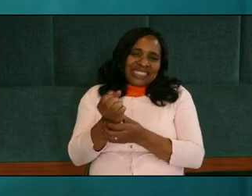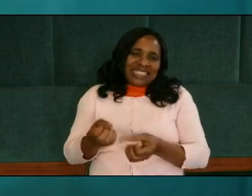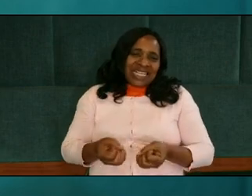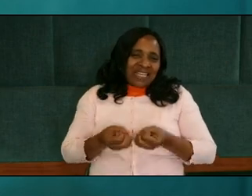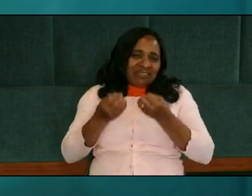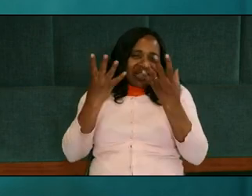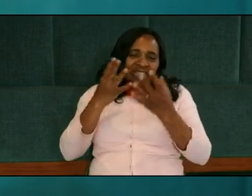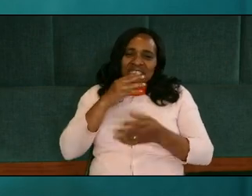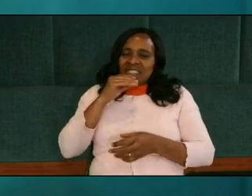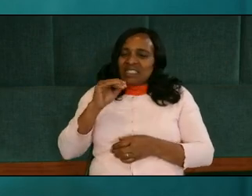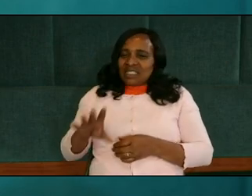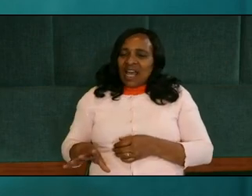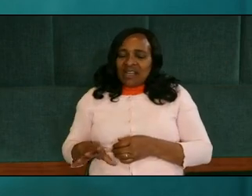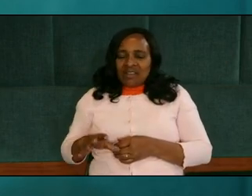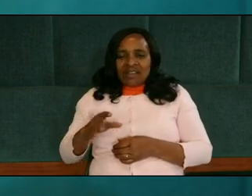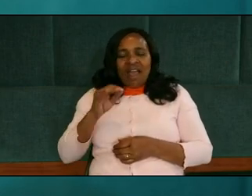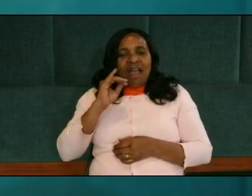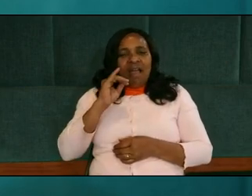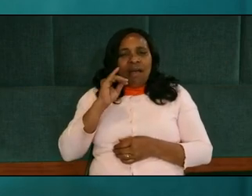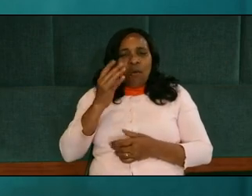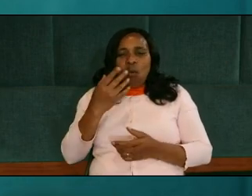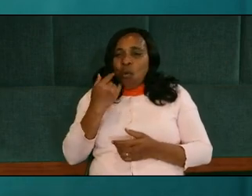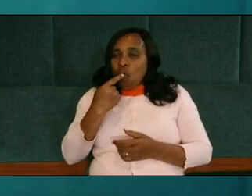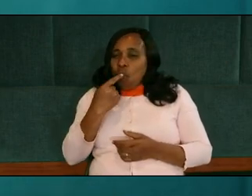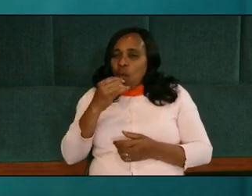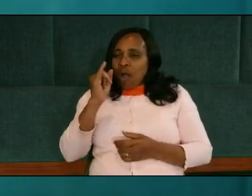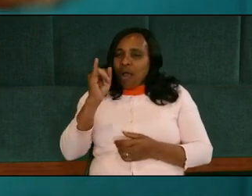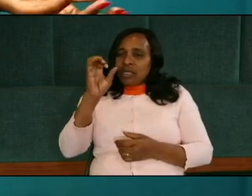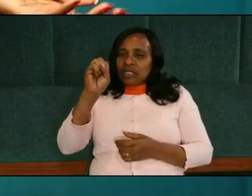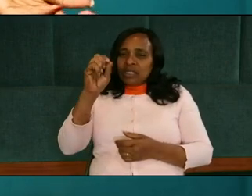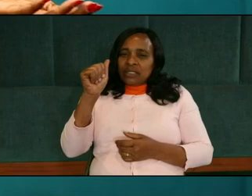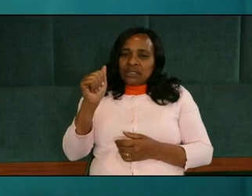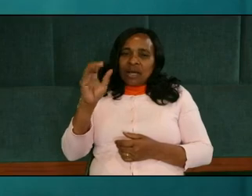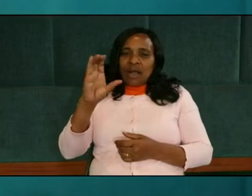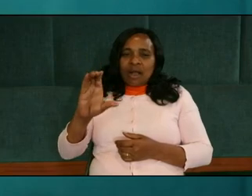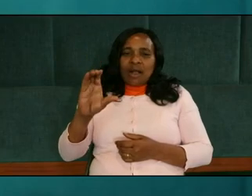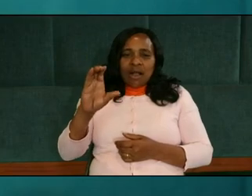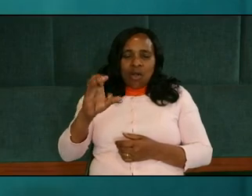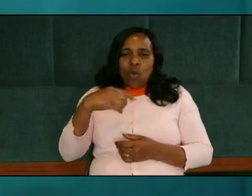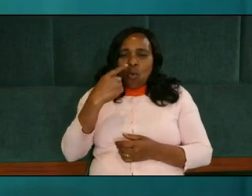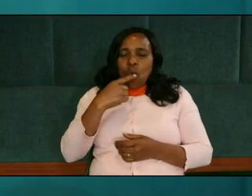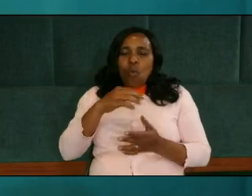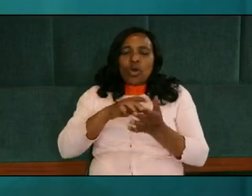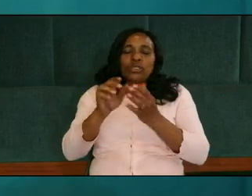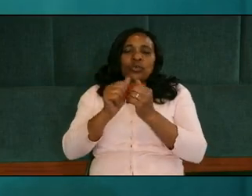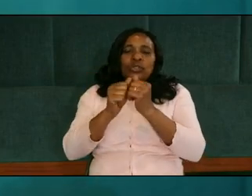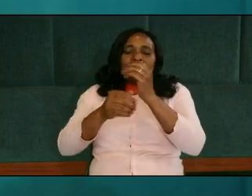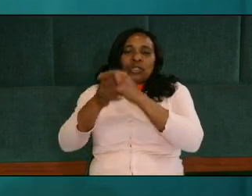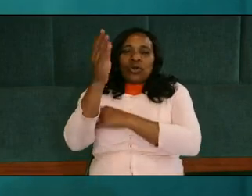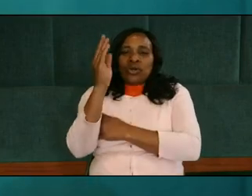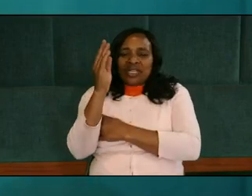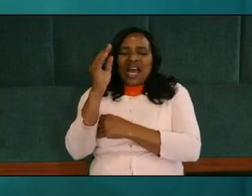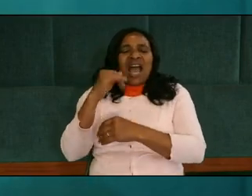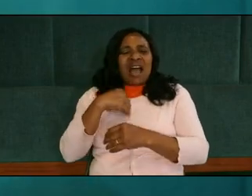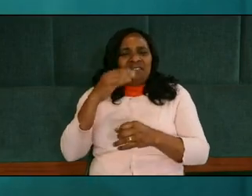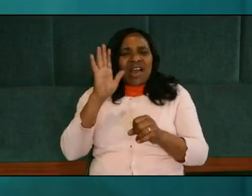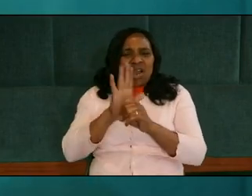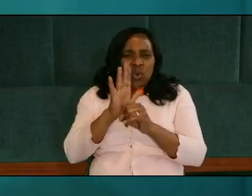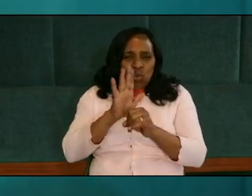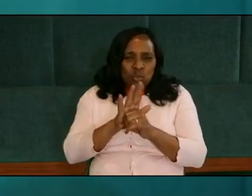sacrificing his son, Isaac, because he'd walked with God. So he had a lot